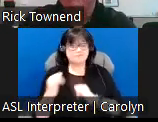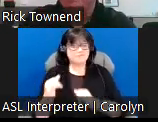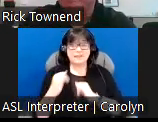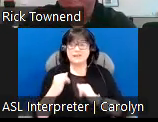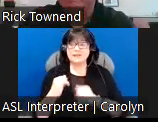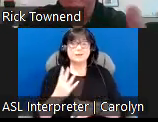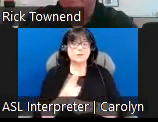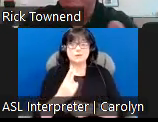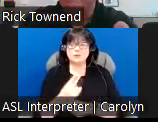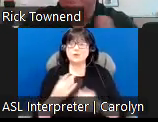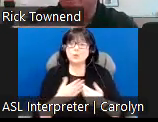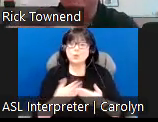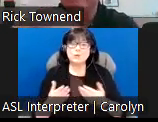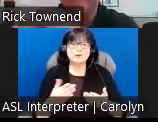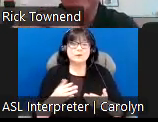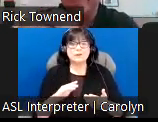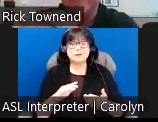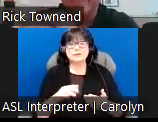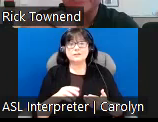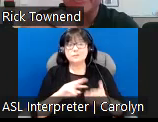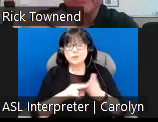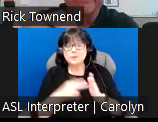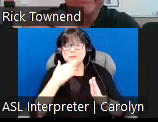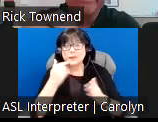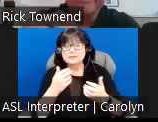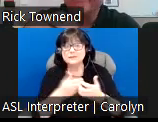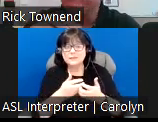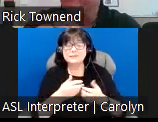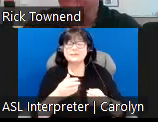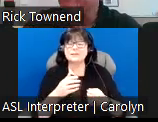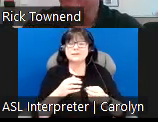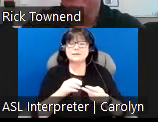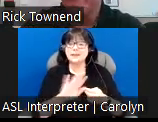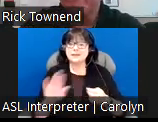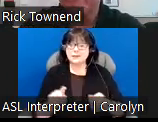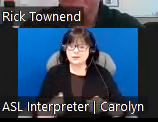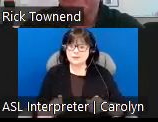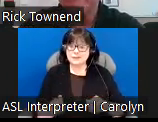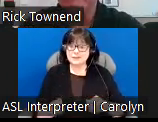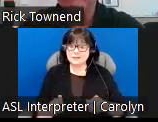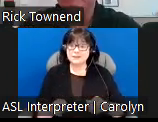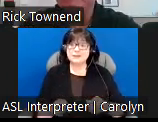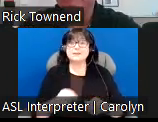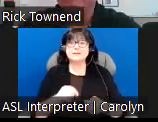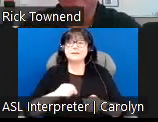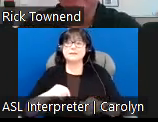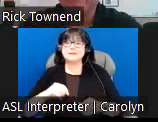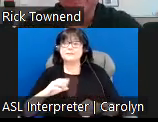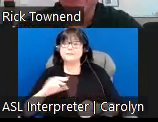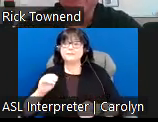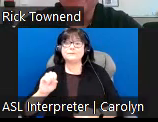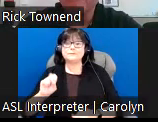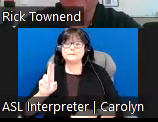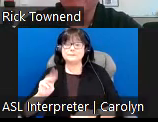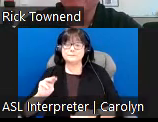modality of the purpose and the ease of the client. Yep, excellent. And I think that's a universal sort of approach, right? There